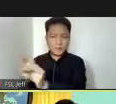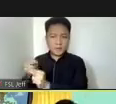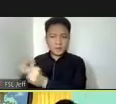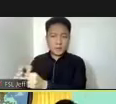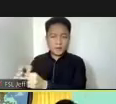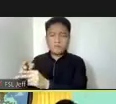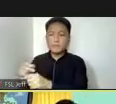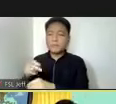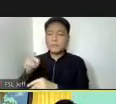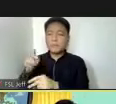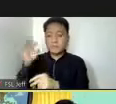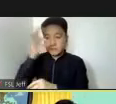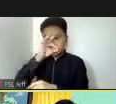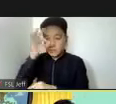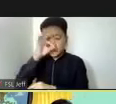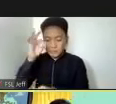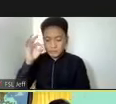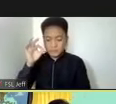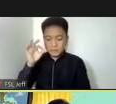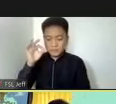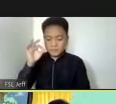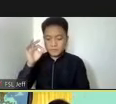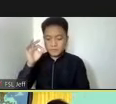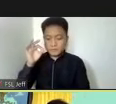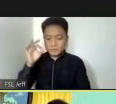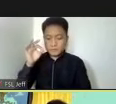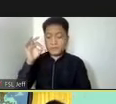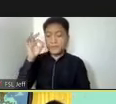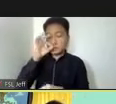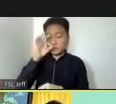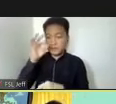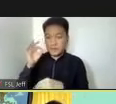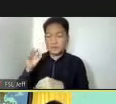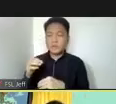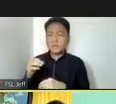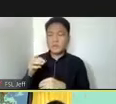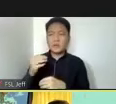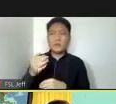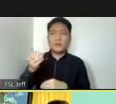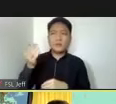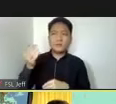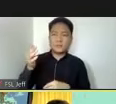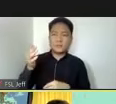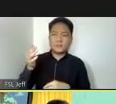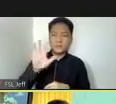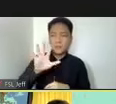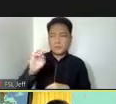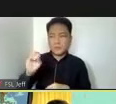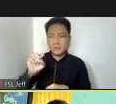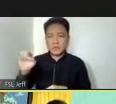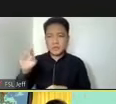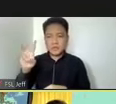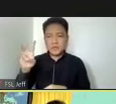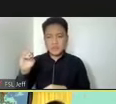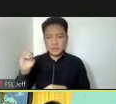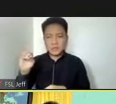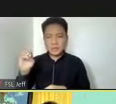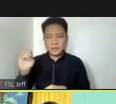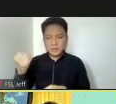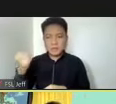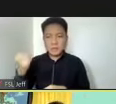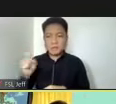Mount Apo was logged by big logging corporations. because of the intensive